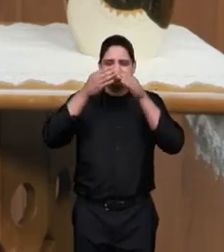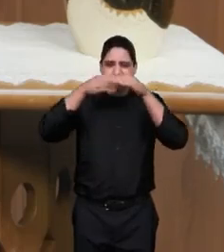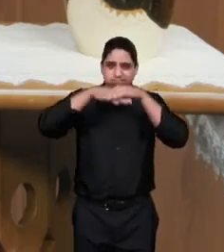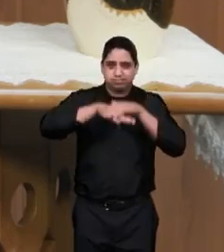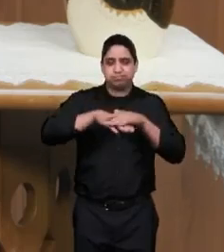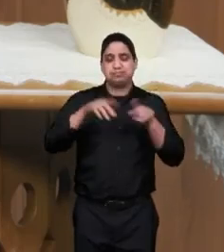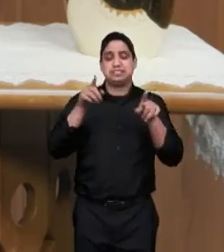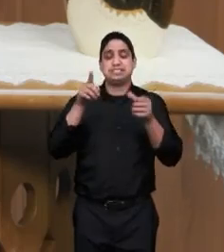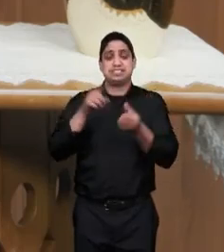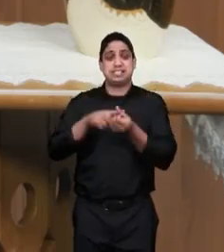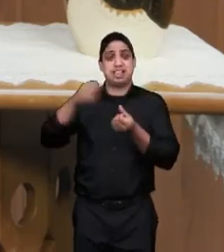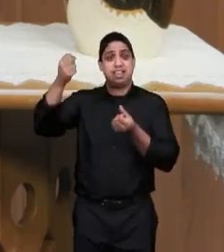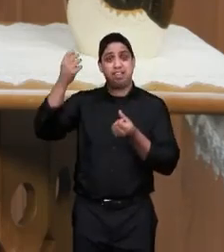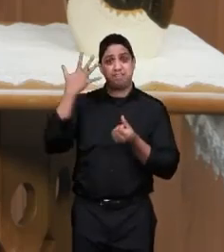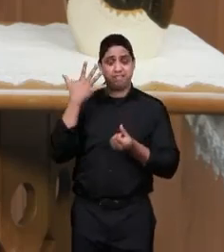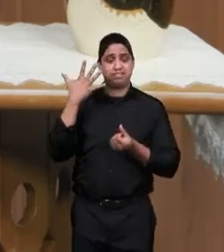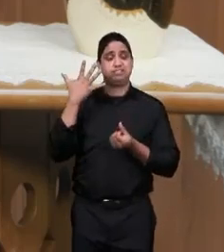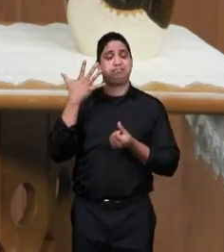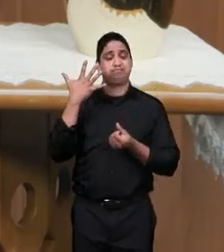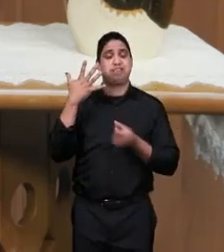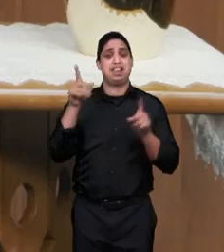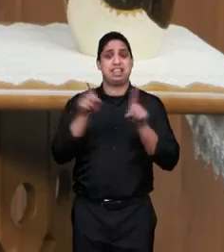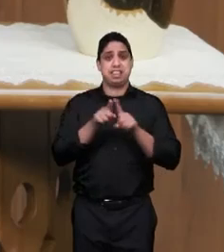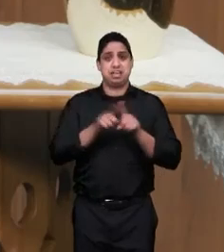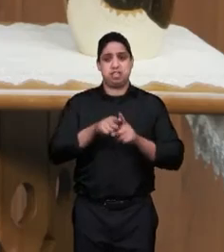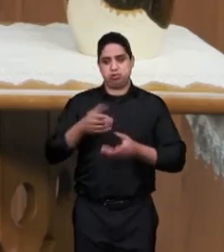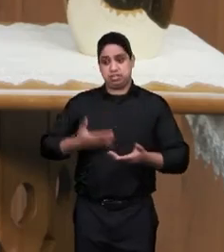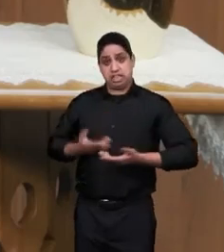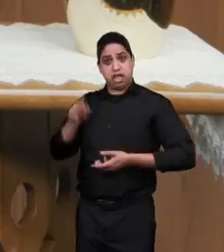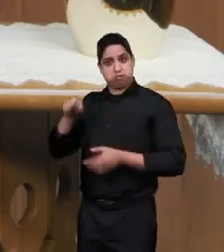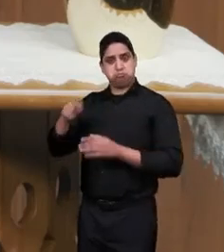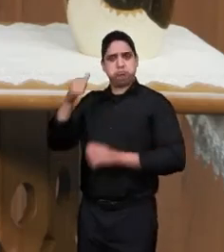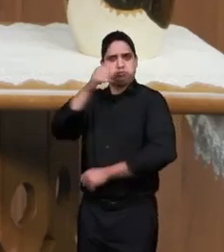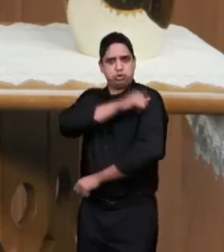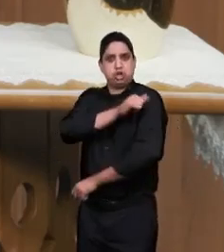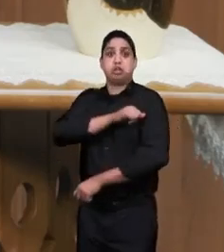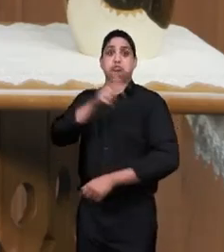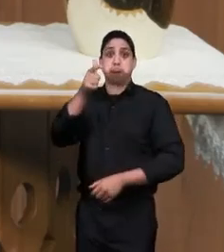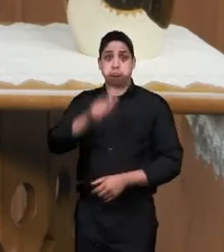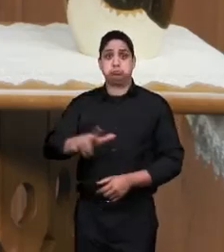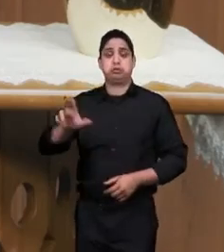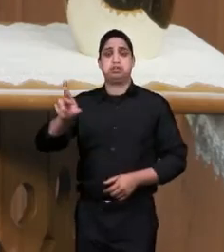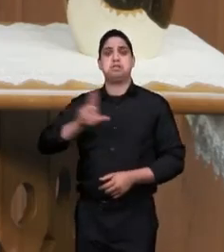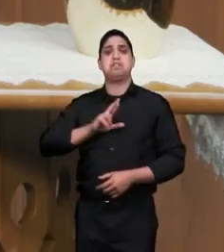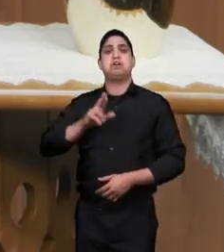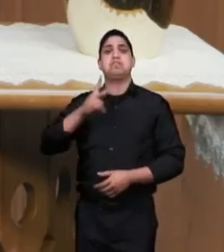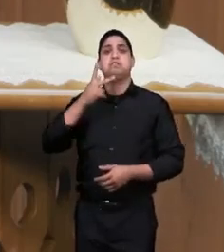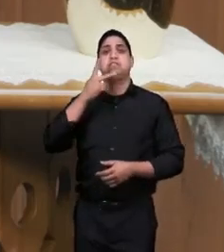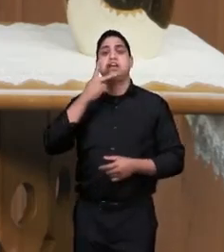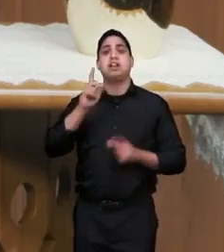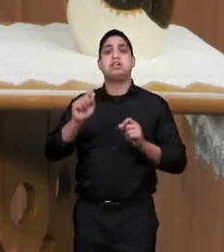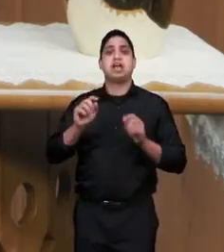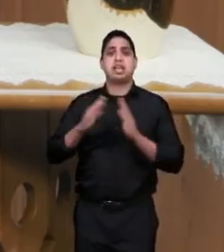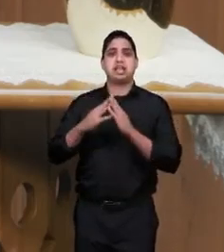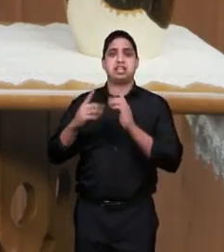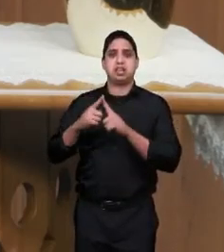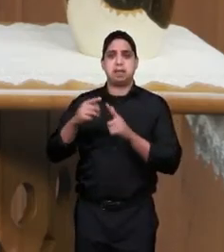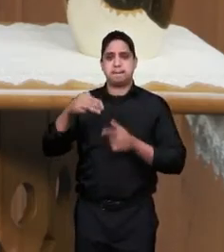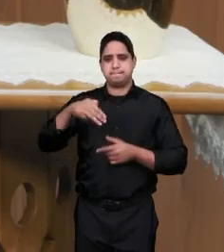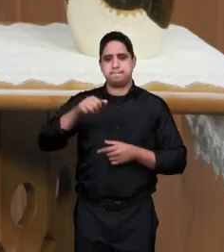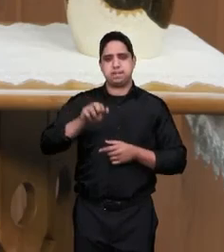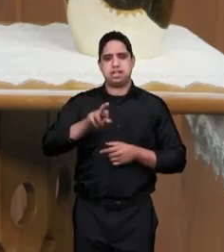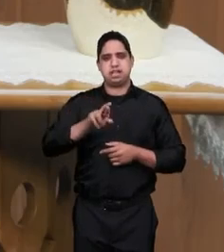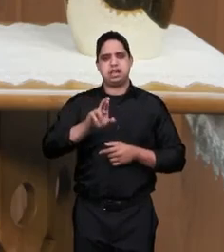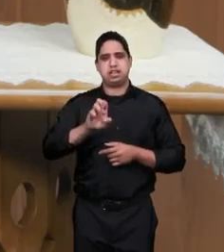and revelation. Also, our brothers in Rio de Janeiro, they also, in Marechal